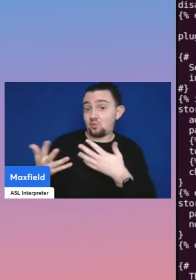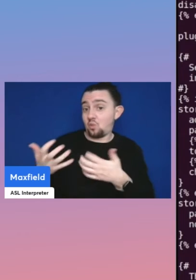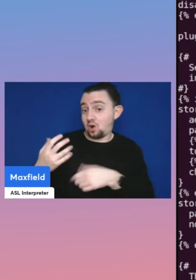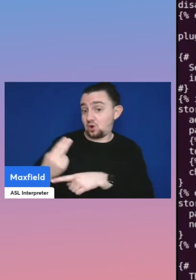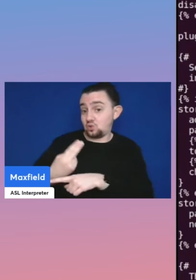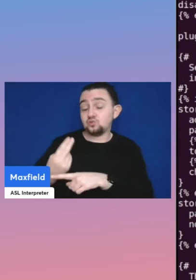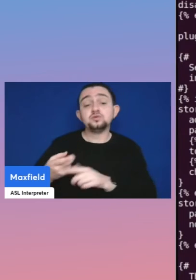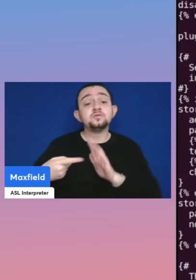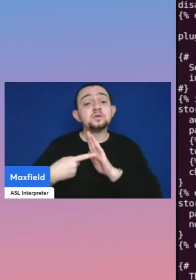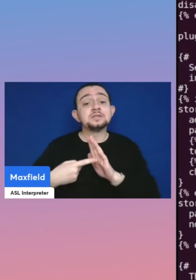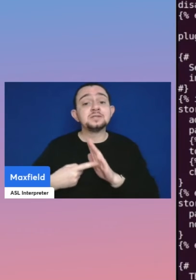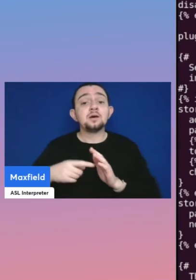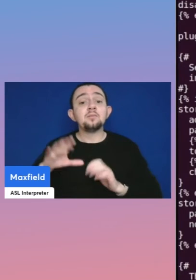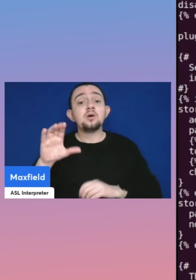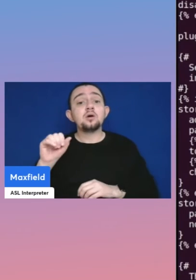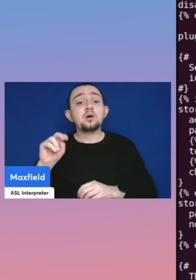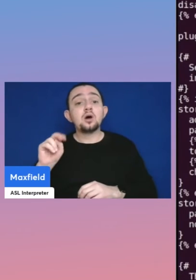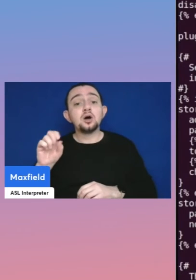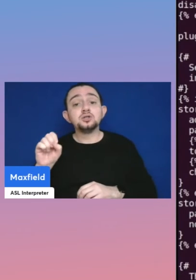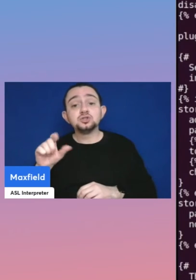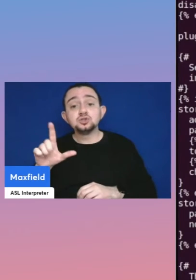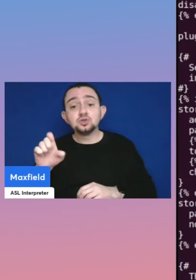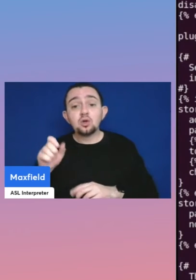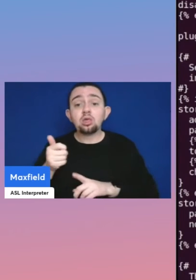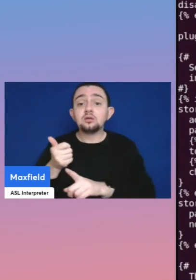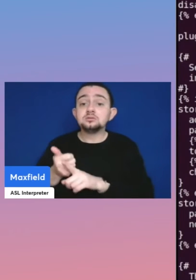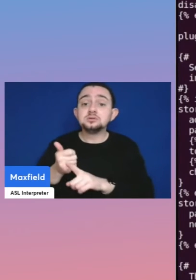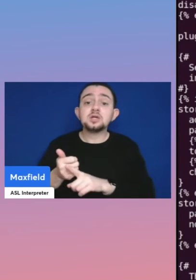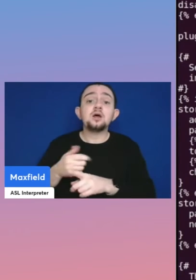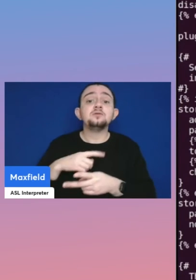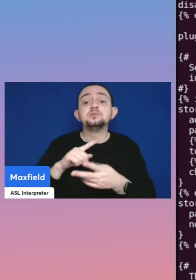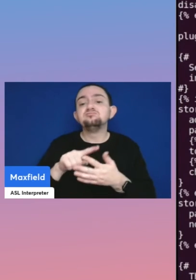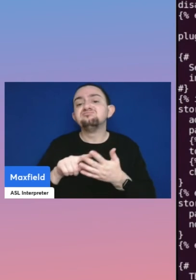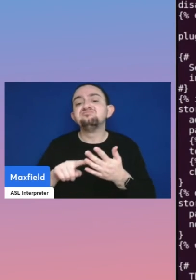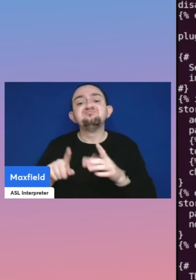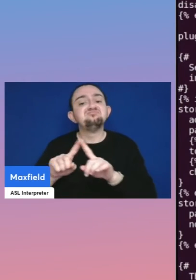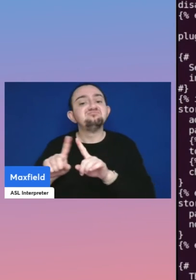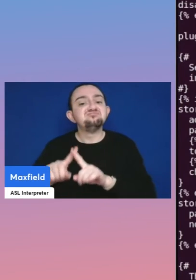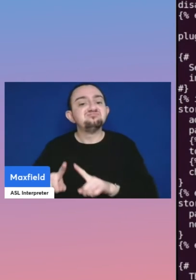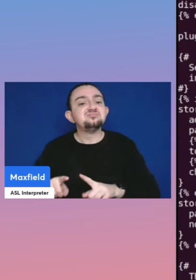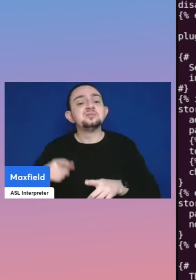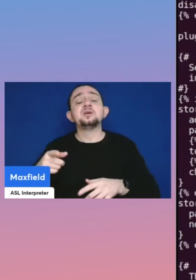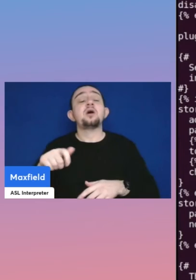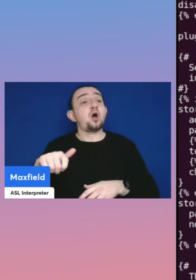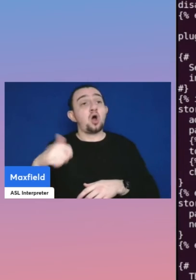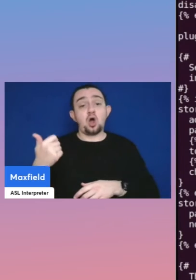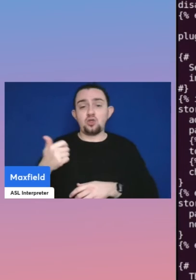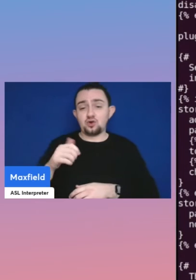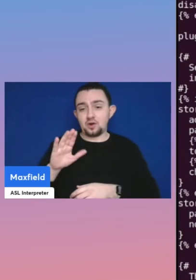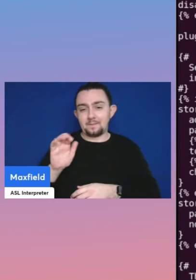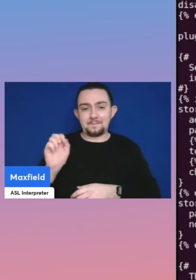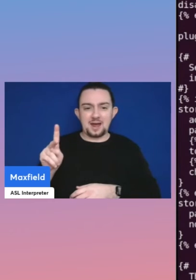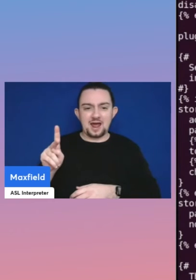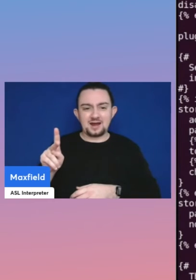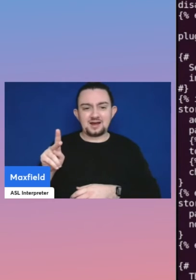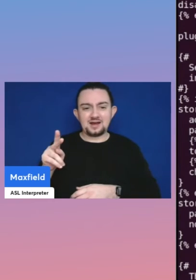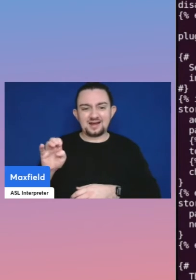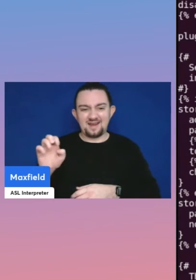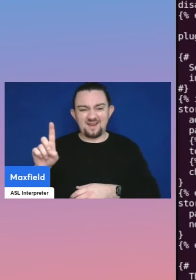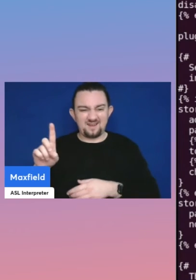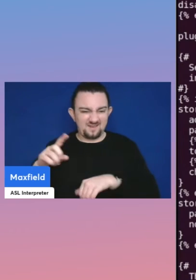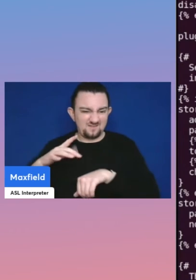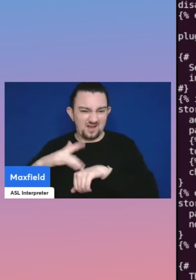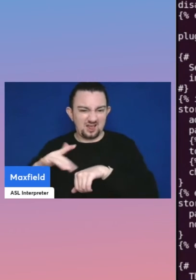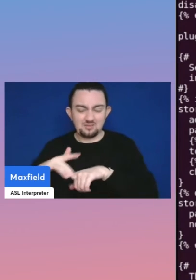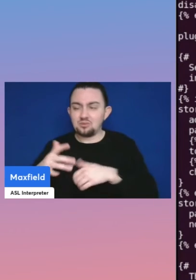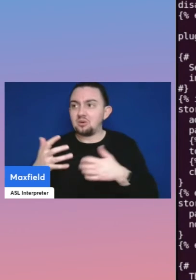the console as a backend or use Raft. There are also other backends available. I would not like for you guys to think